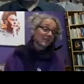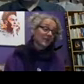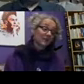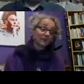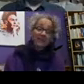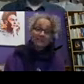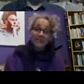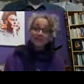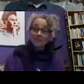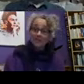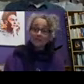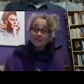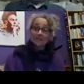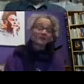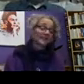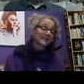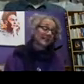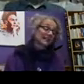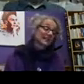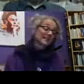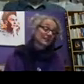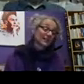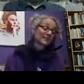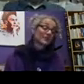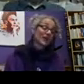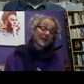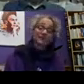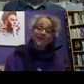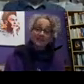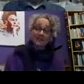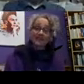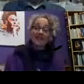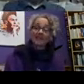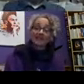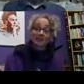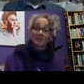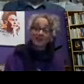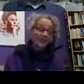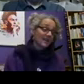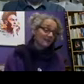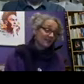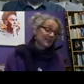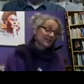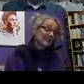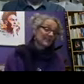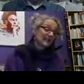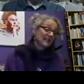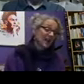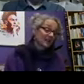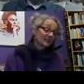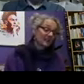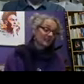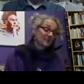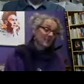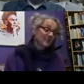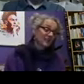disabled people face because of difficulties in accessing transport, health, exercise, and other facilities and the